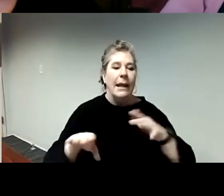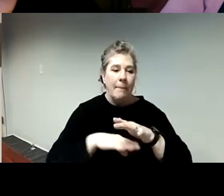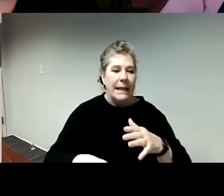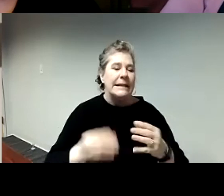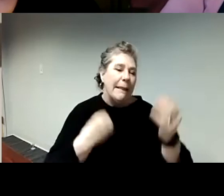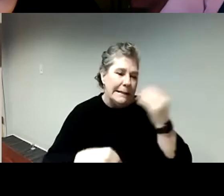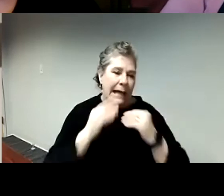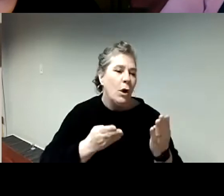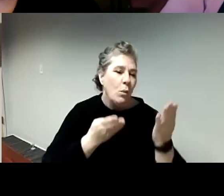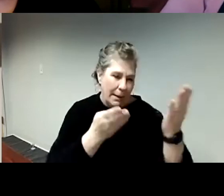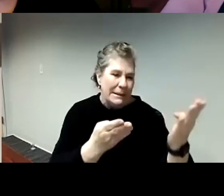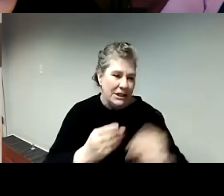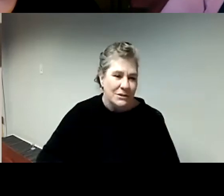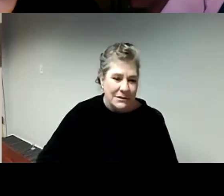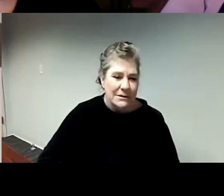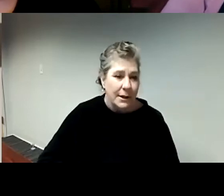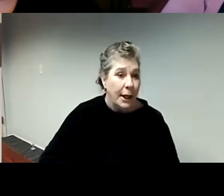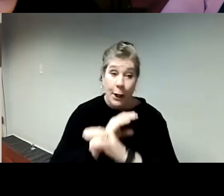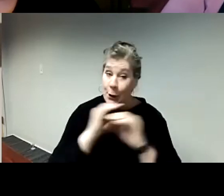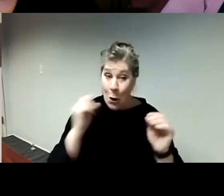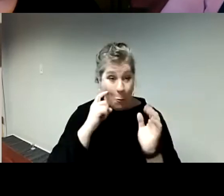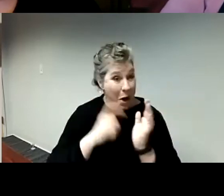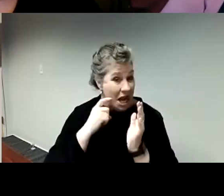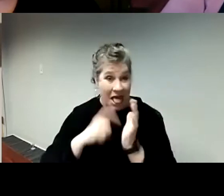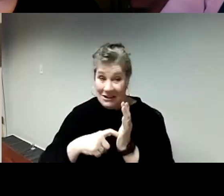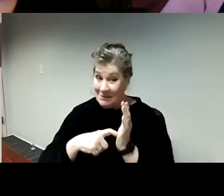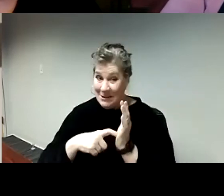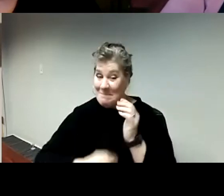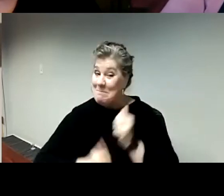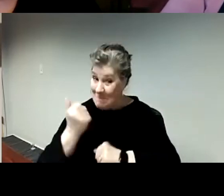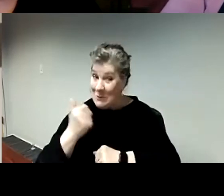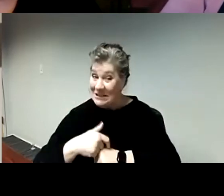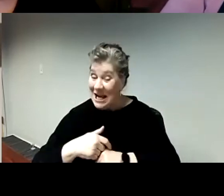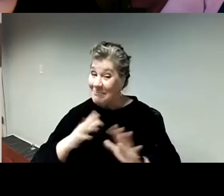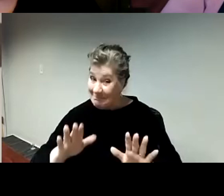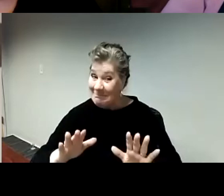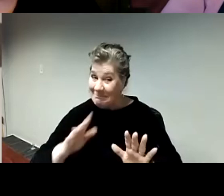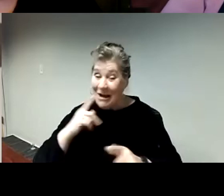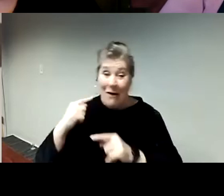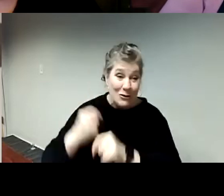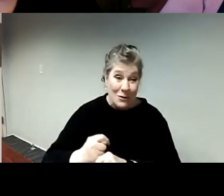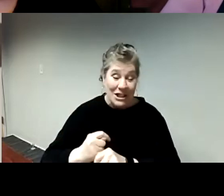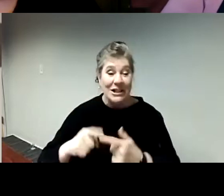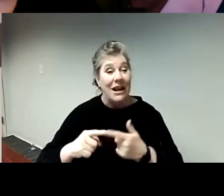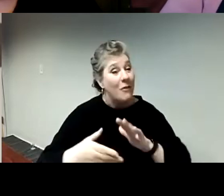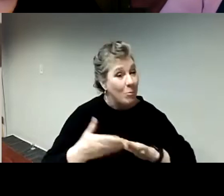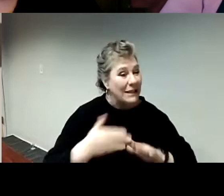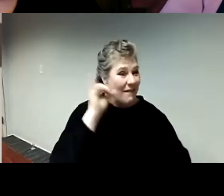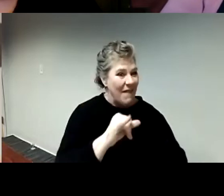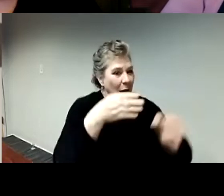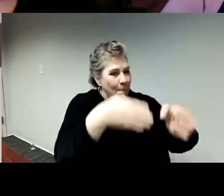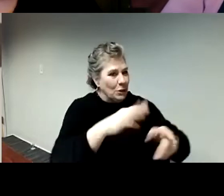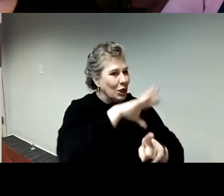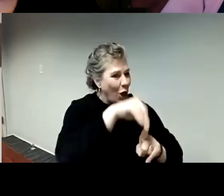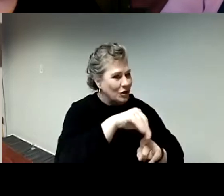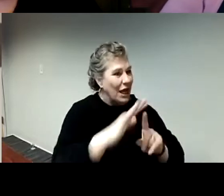dietary recommendations. There's no acknowledgement most of the time of the traditions, the practices of that person's culture, and